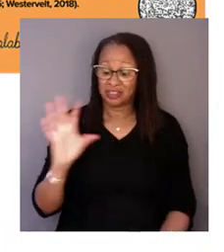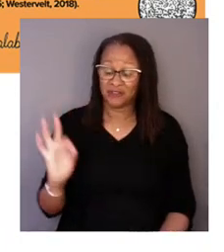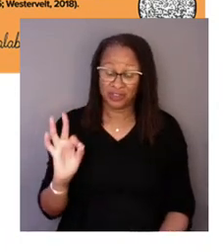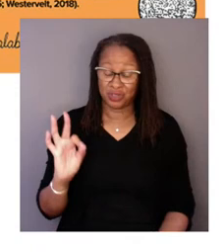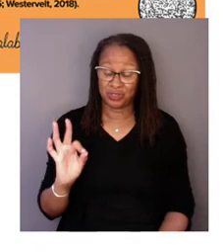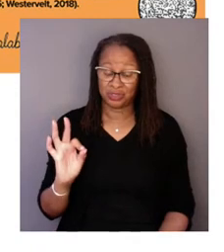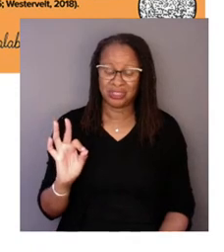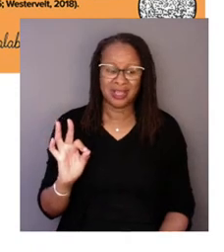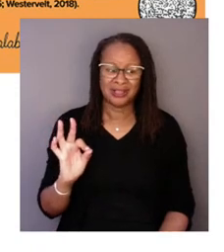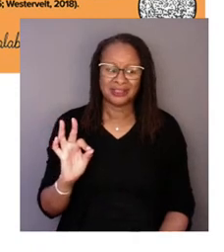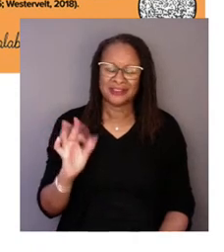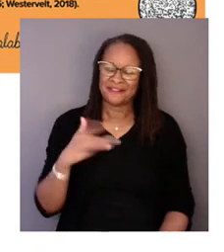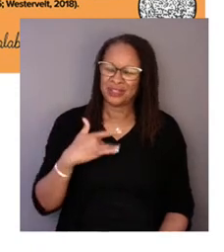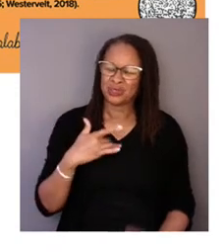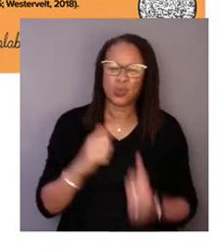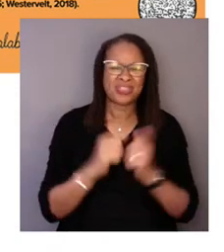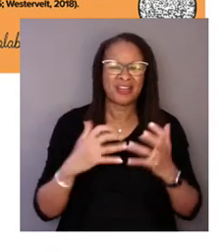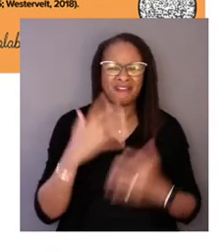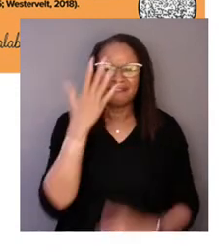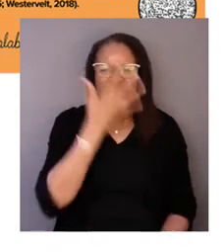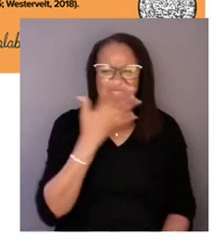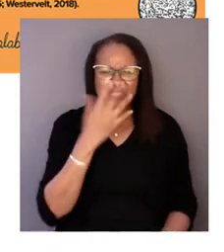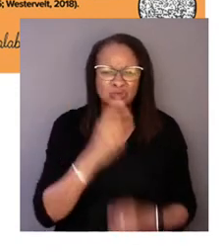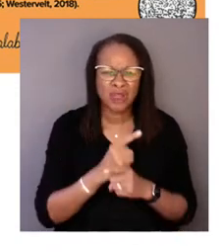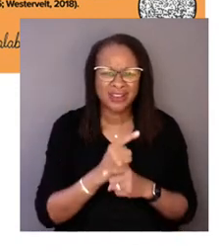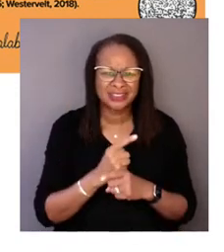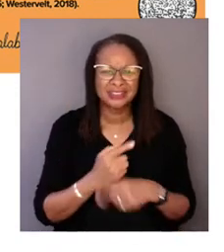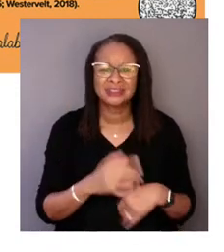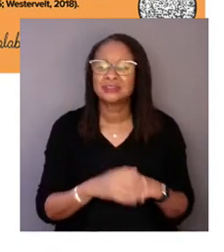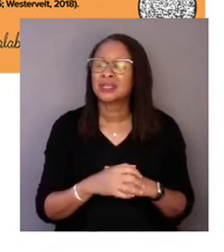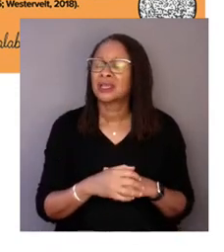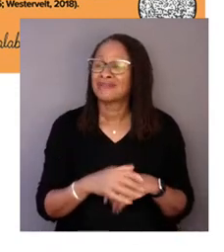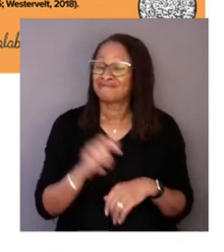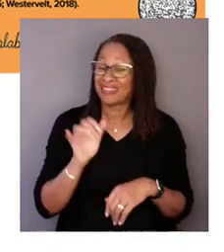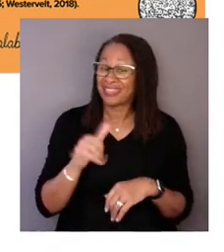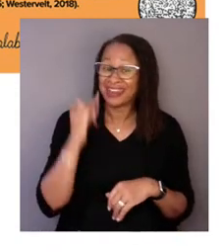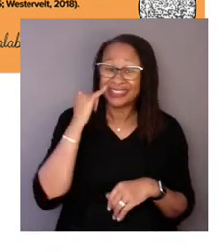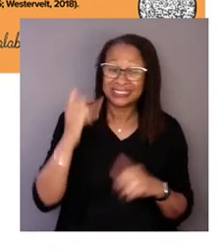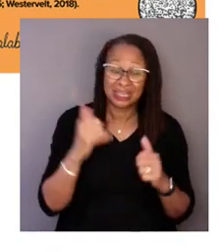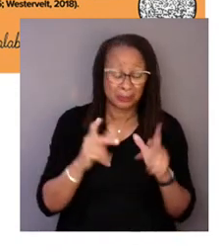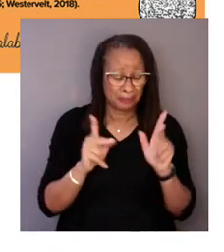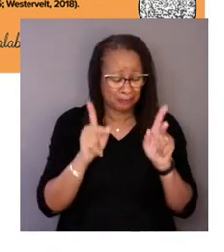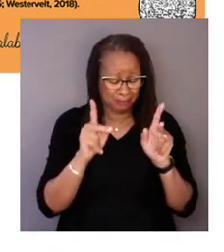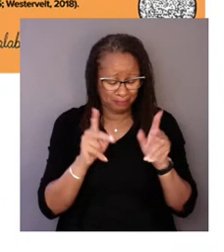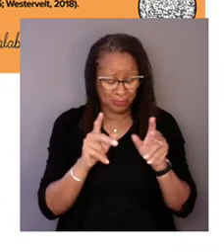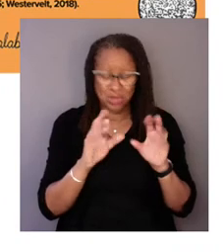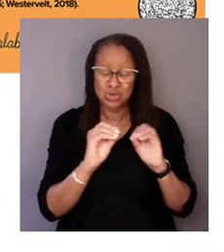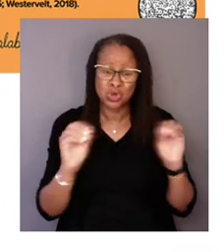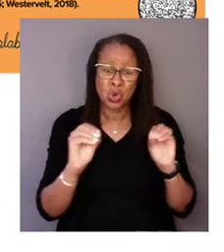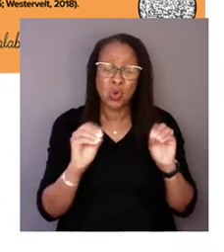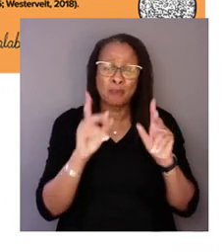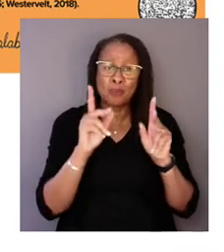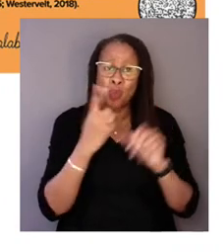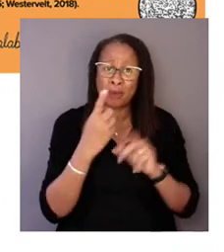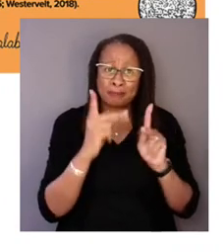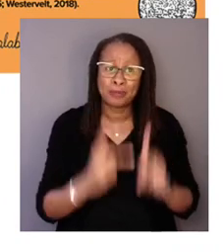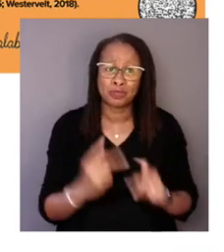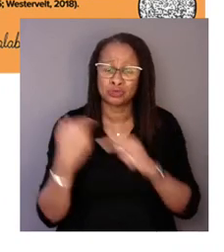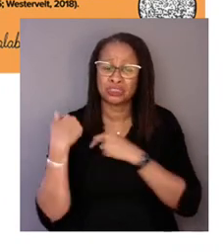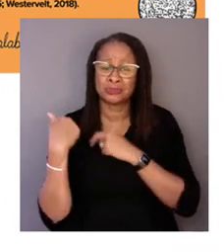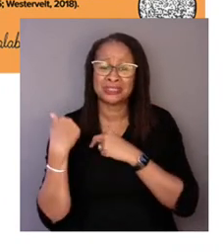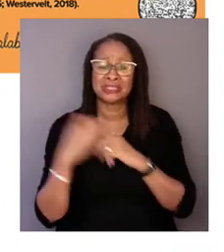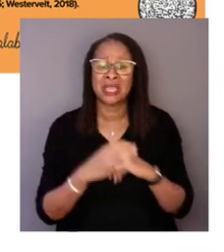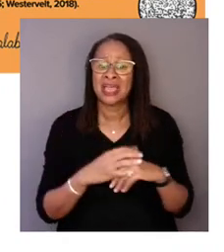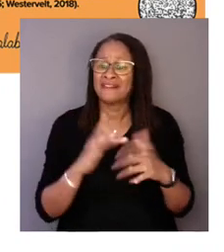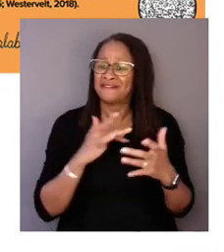faceless, and that facelessness also contributes to our feeling of powerlessness, right? Like, who do you attack? Who are going to be